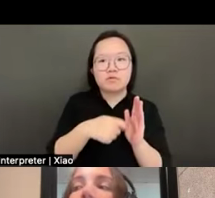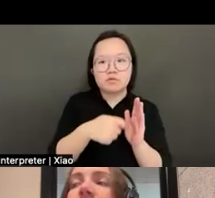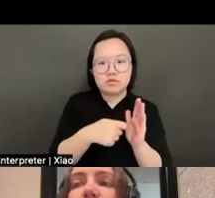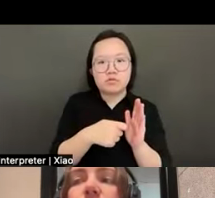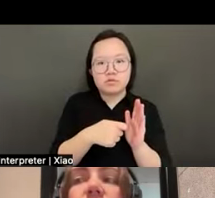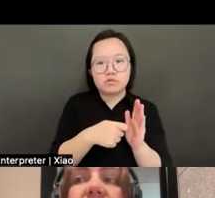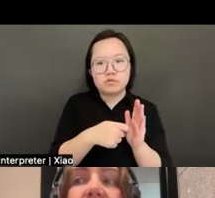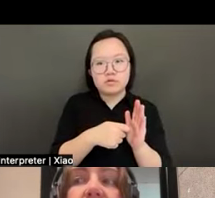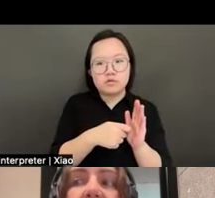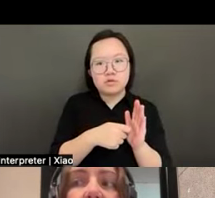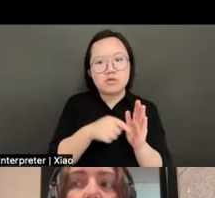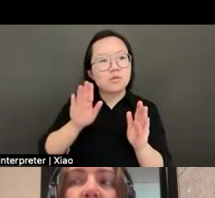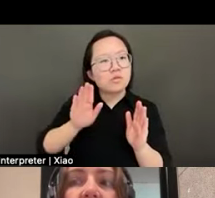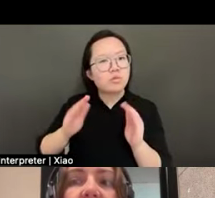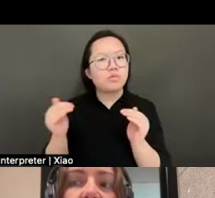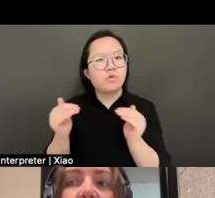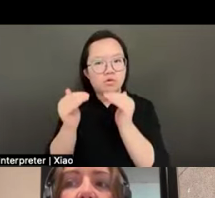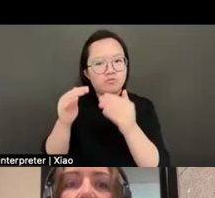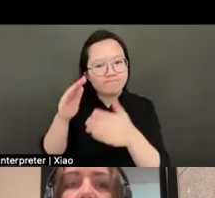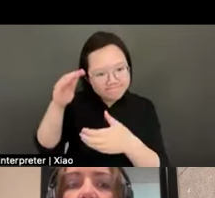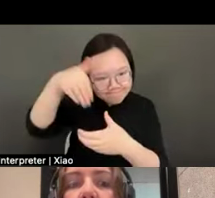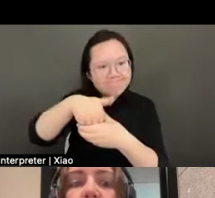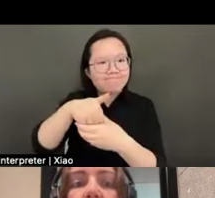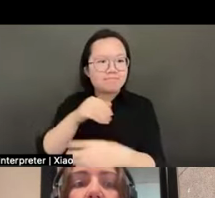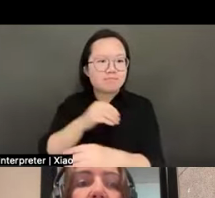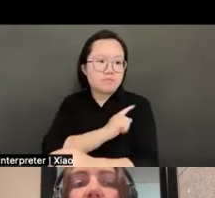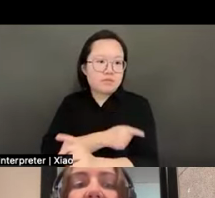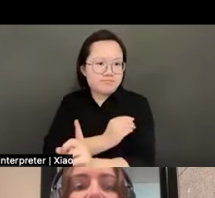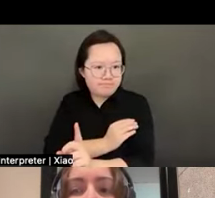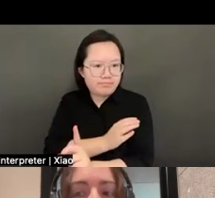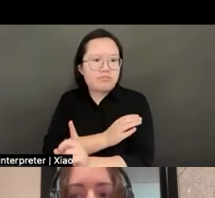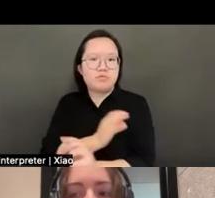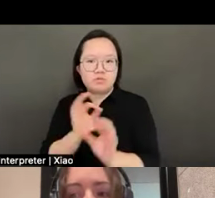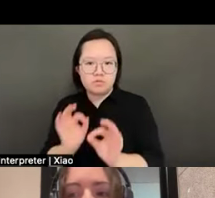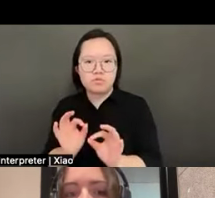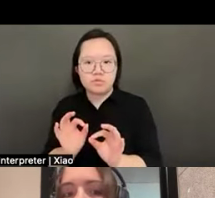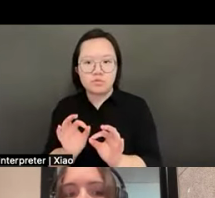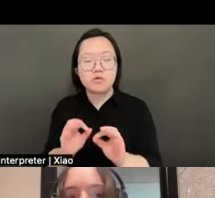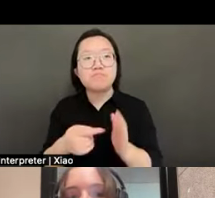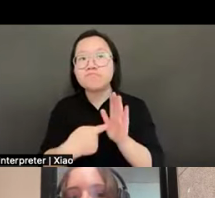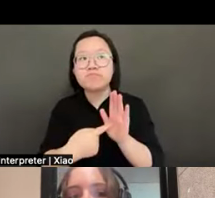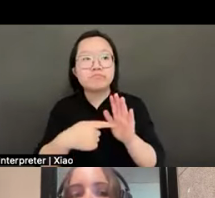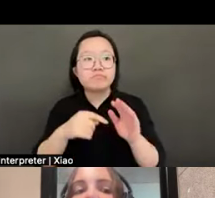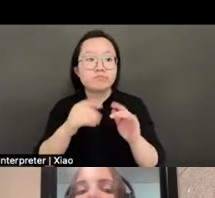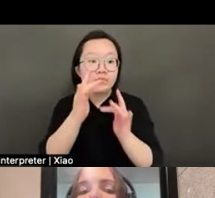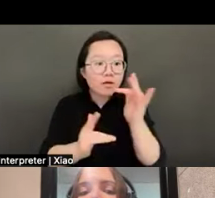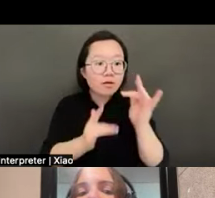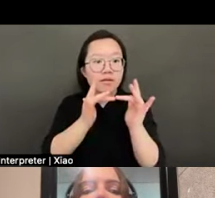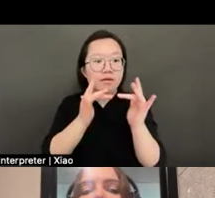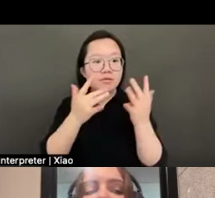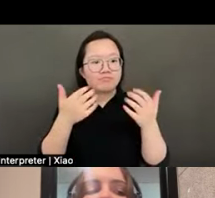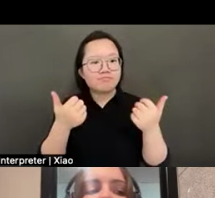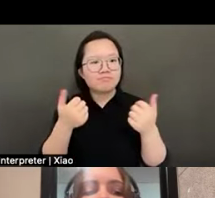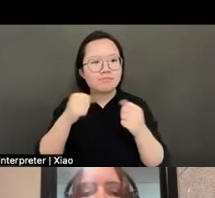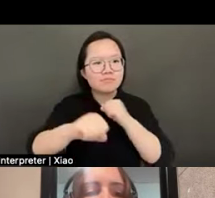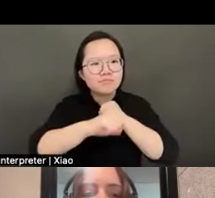organization. So let's say that your project is to do an online campaign on a certain topic. Maybe